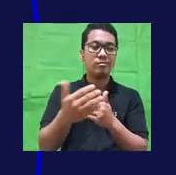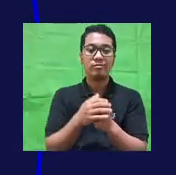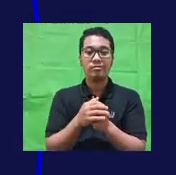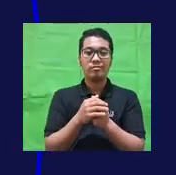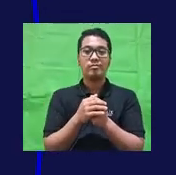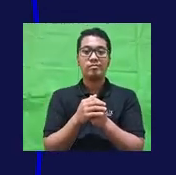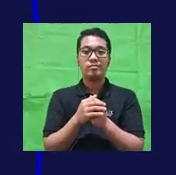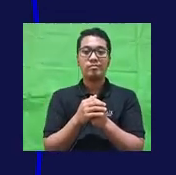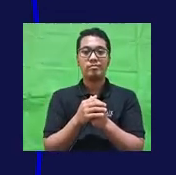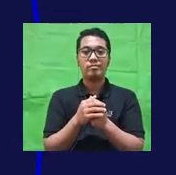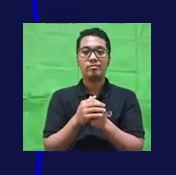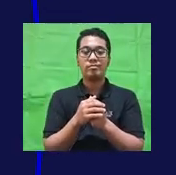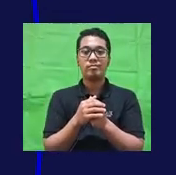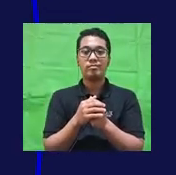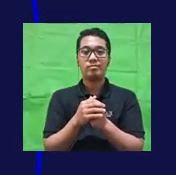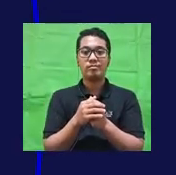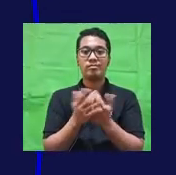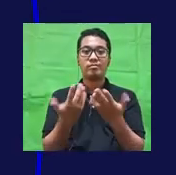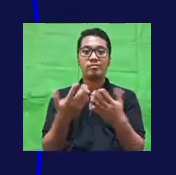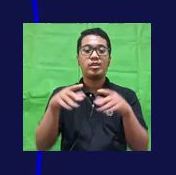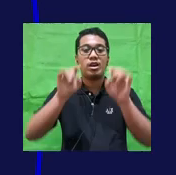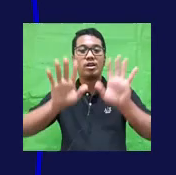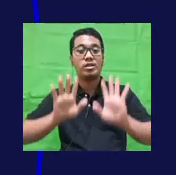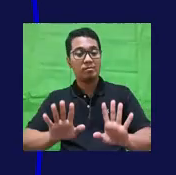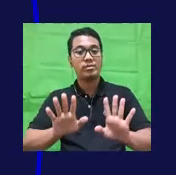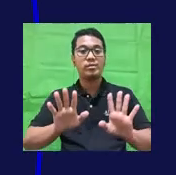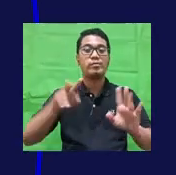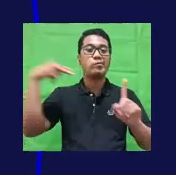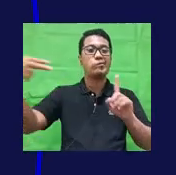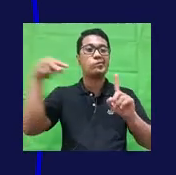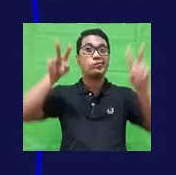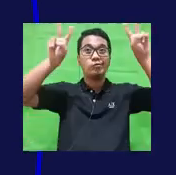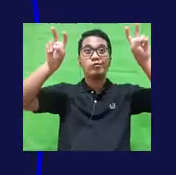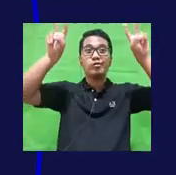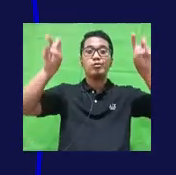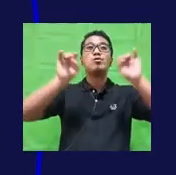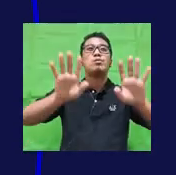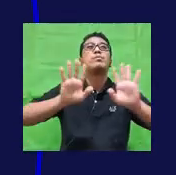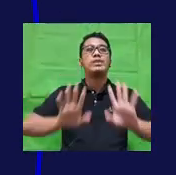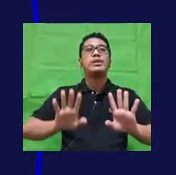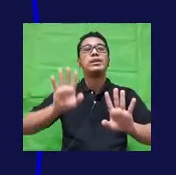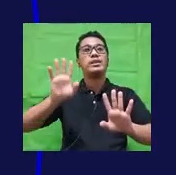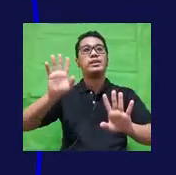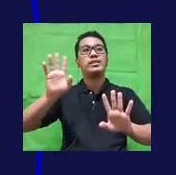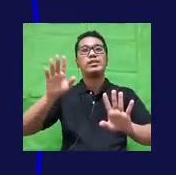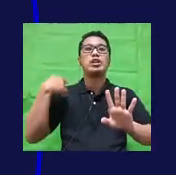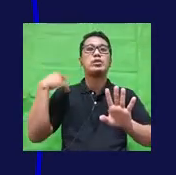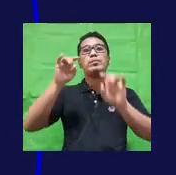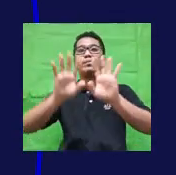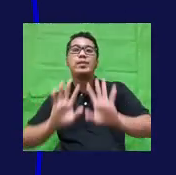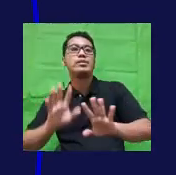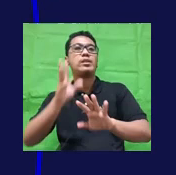in many regions of Brazil doing residencies, as well as some other countries in Latin America, like